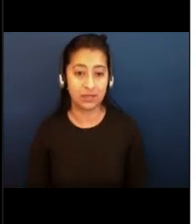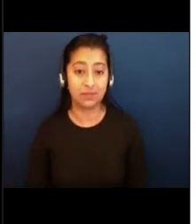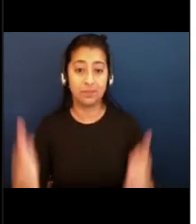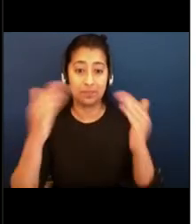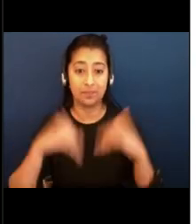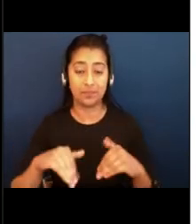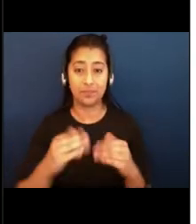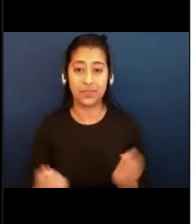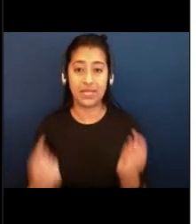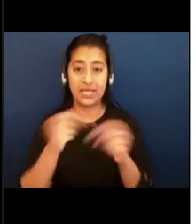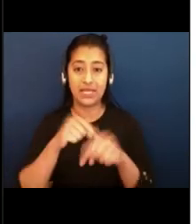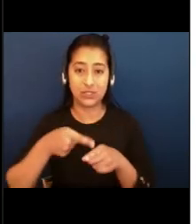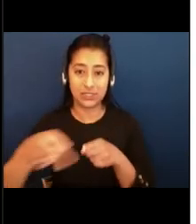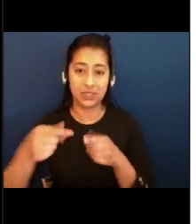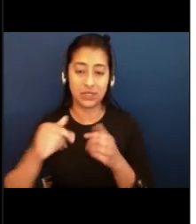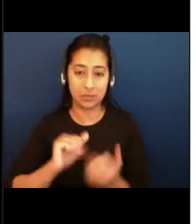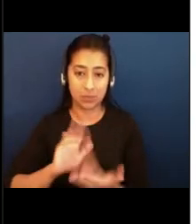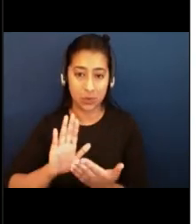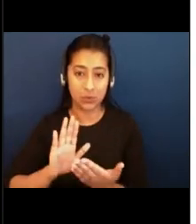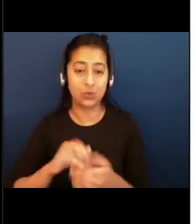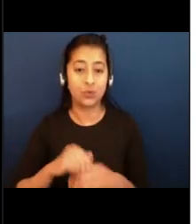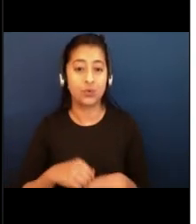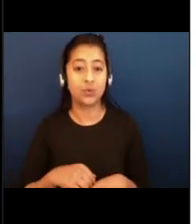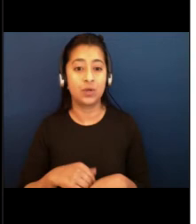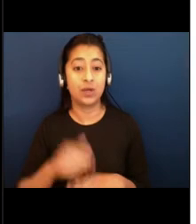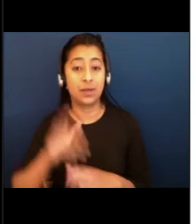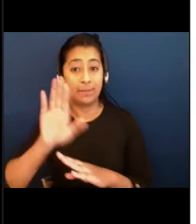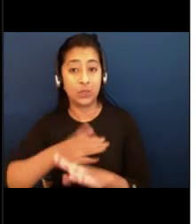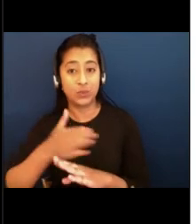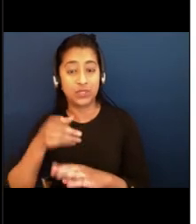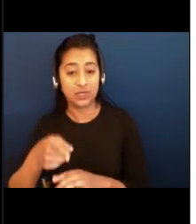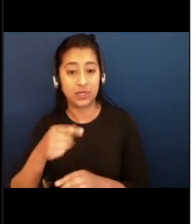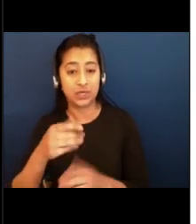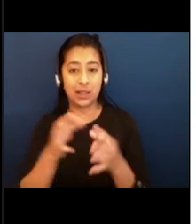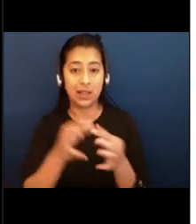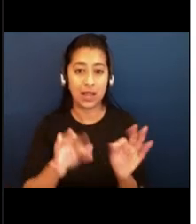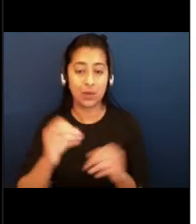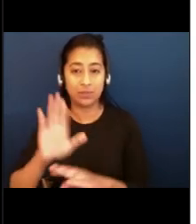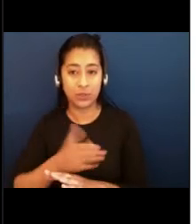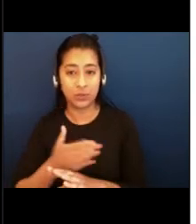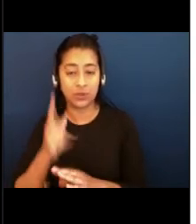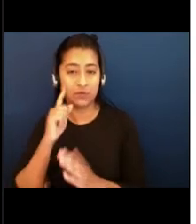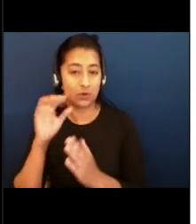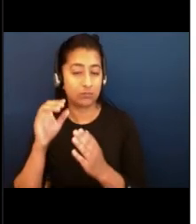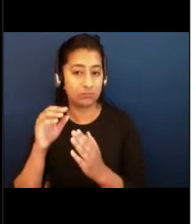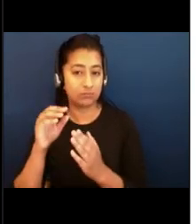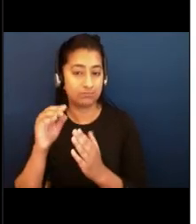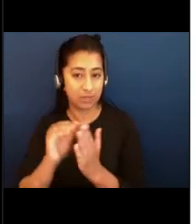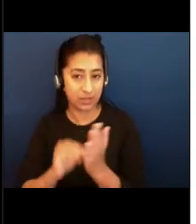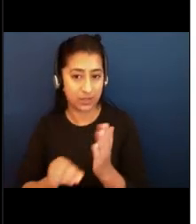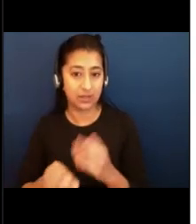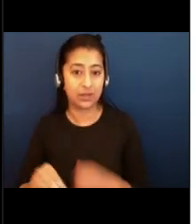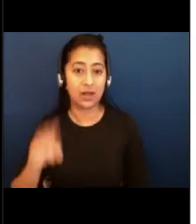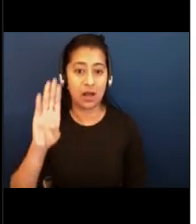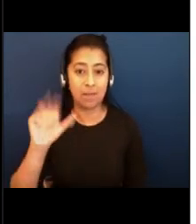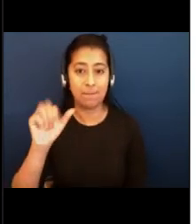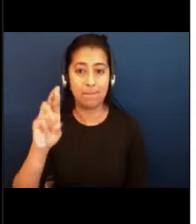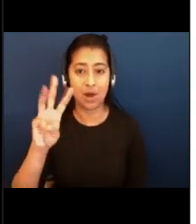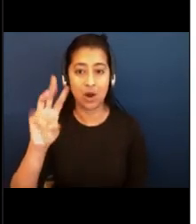some example papers in music, looking at language and music in terms of language documentation, Linda Barwick, and